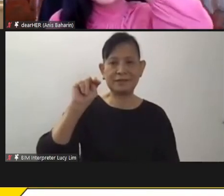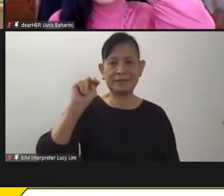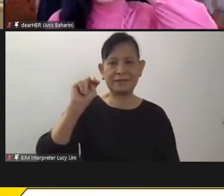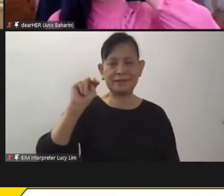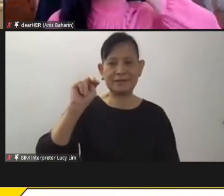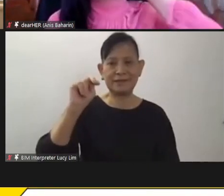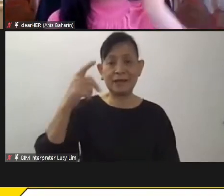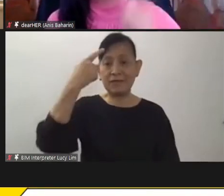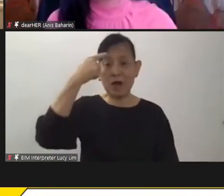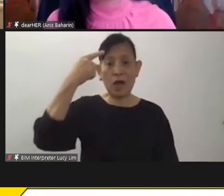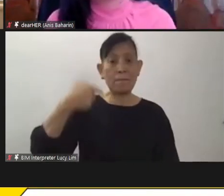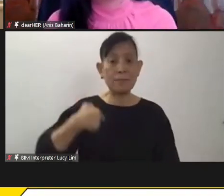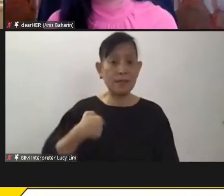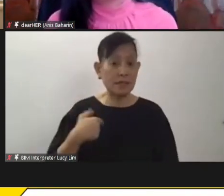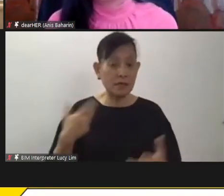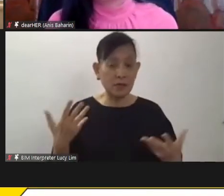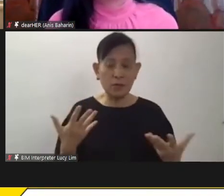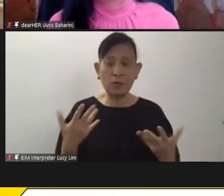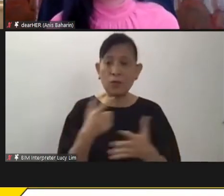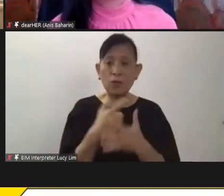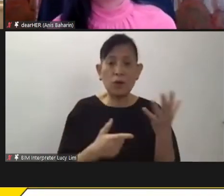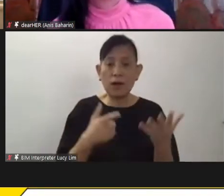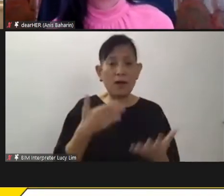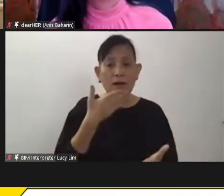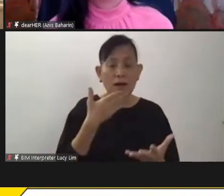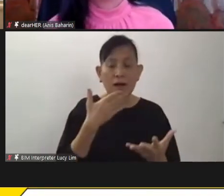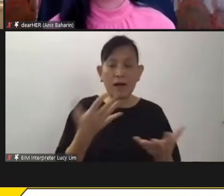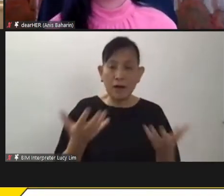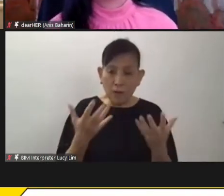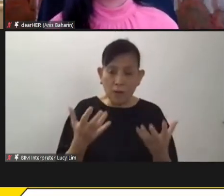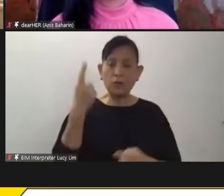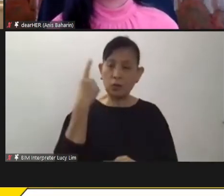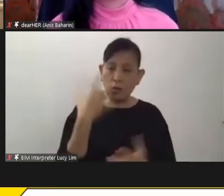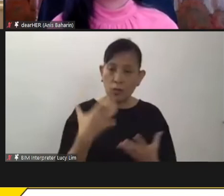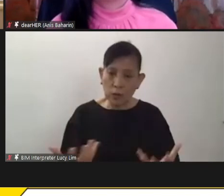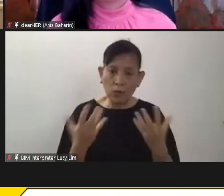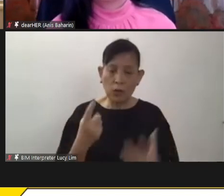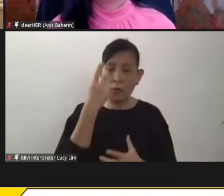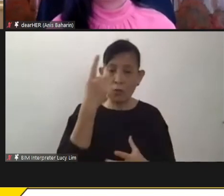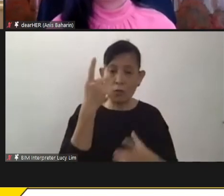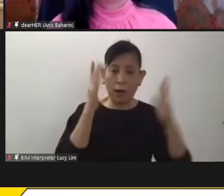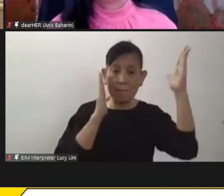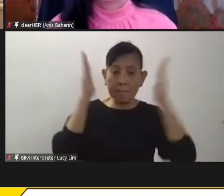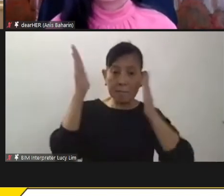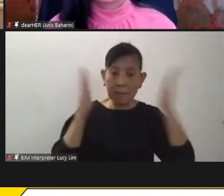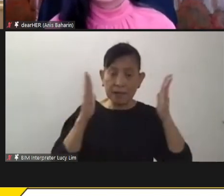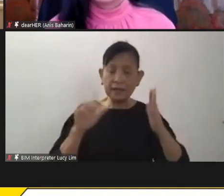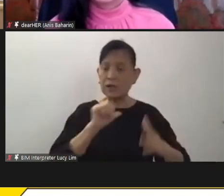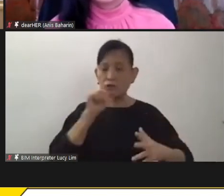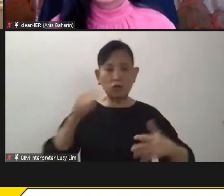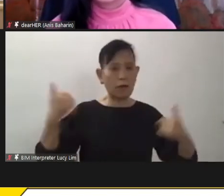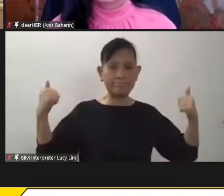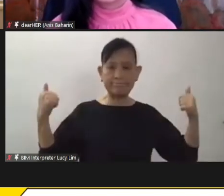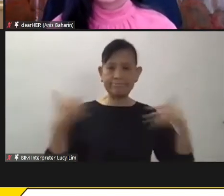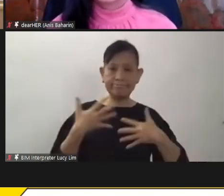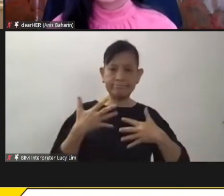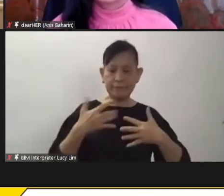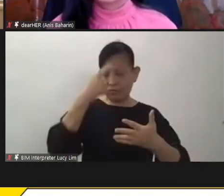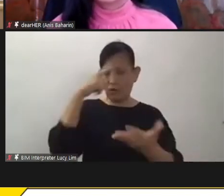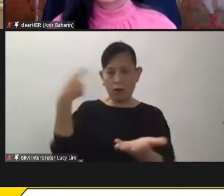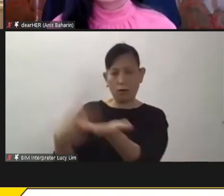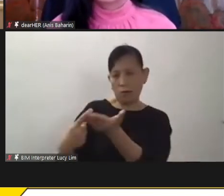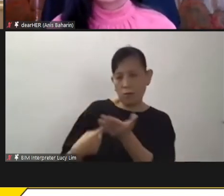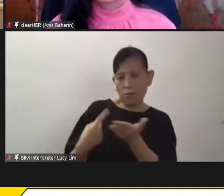I think for me is Beli Mahu Satu Malaysia yang tidak takut untuk berbincang dan berbahas tentang